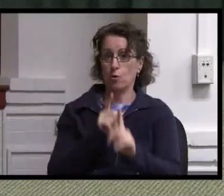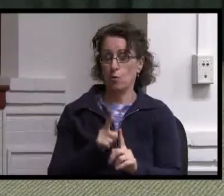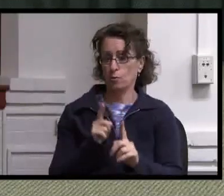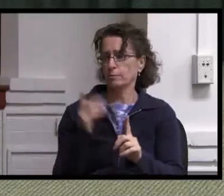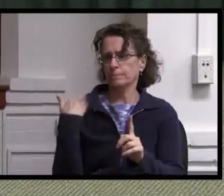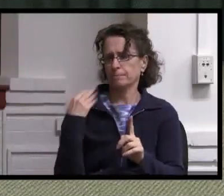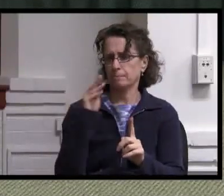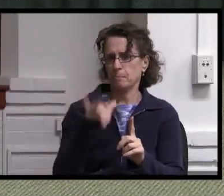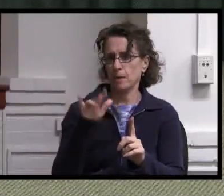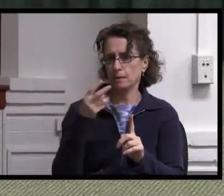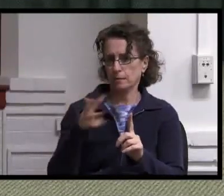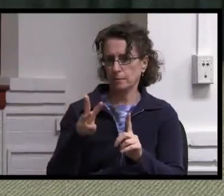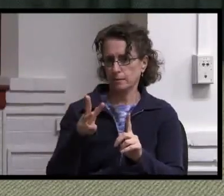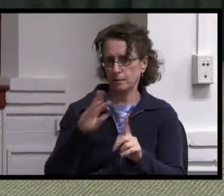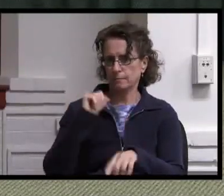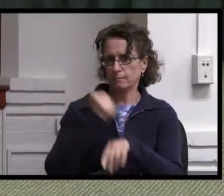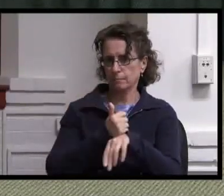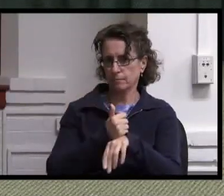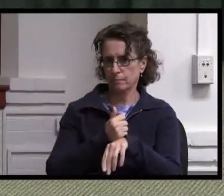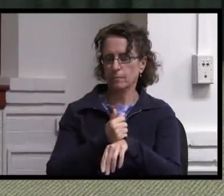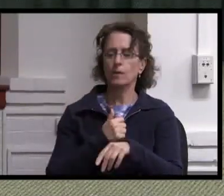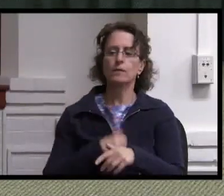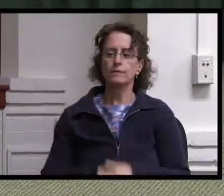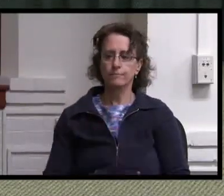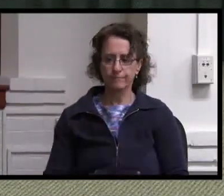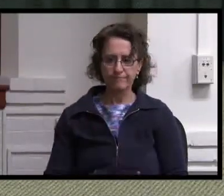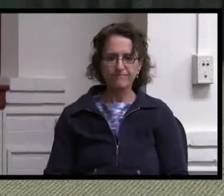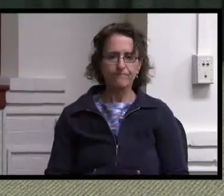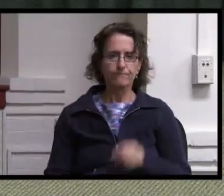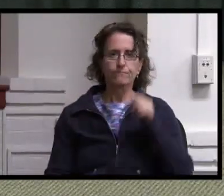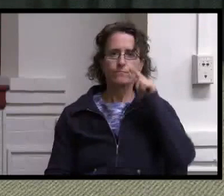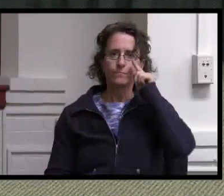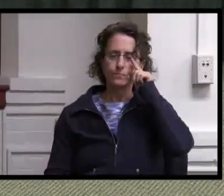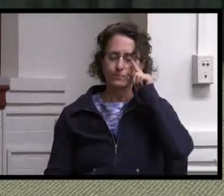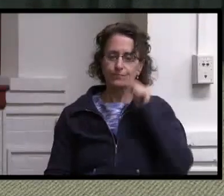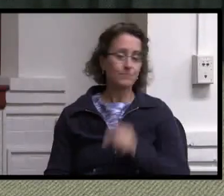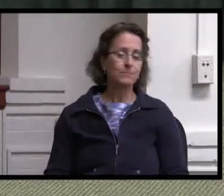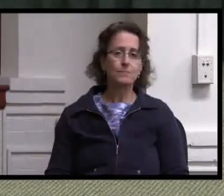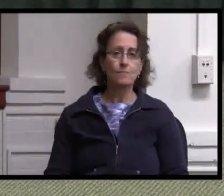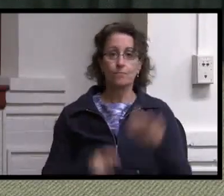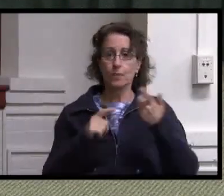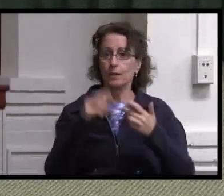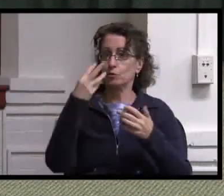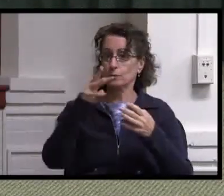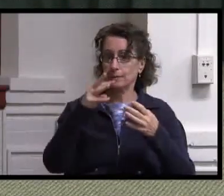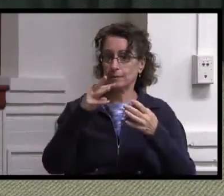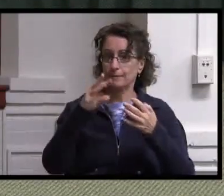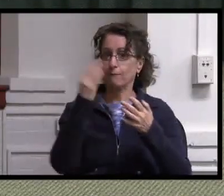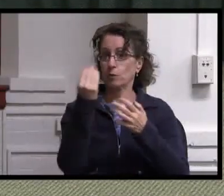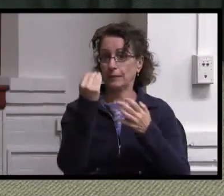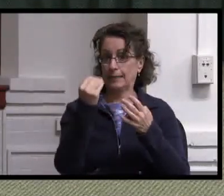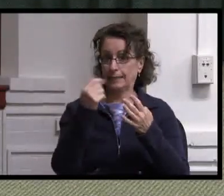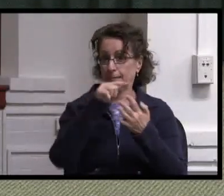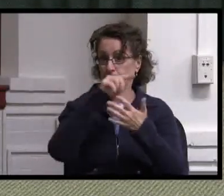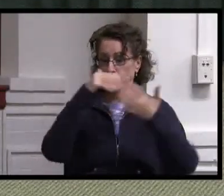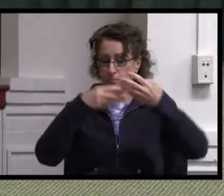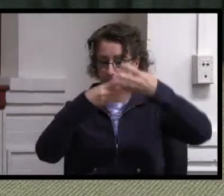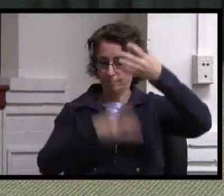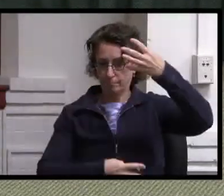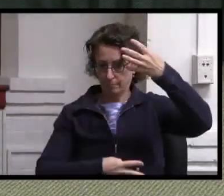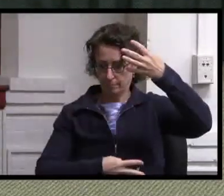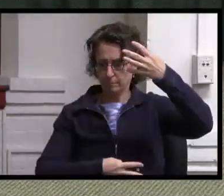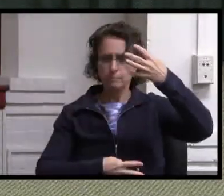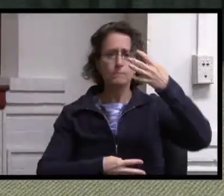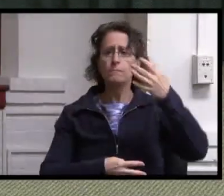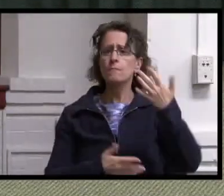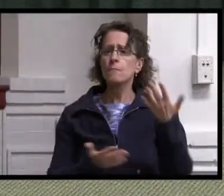May 16th for this select board year. And of those, there are